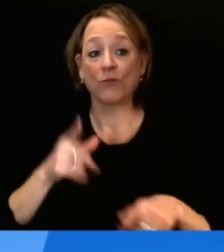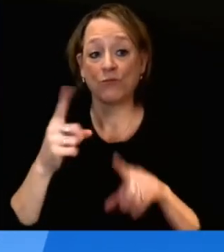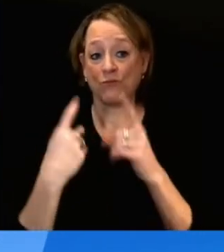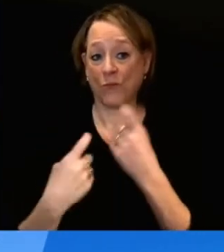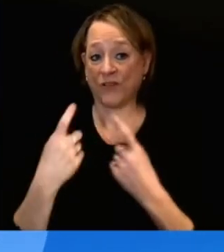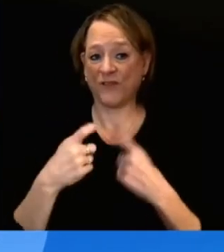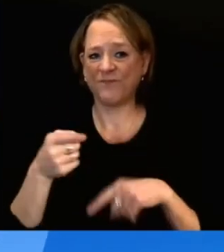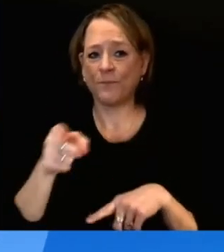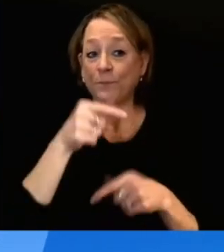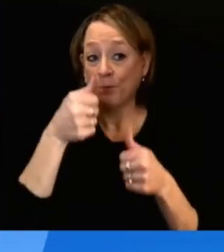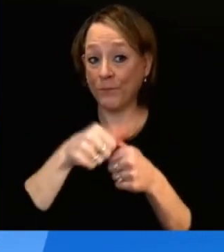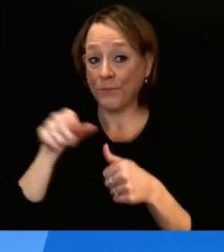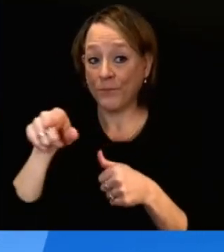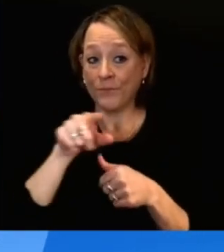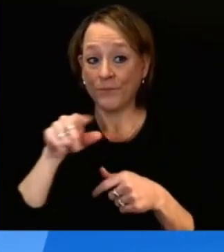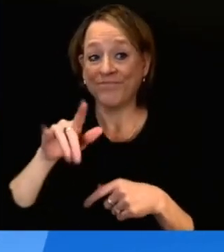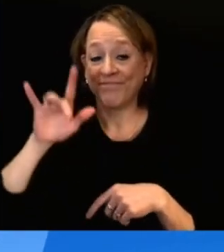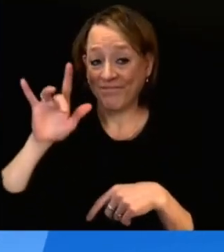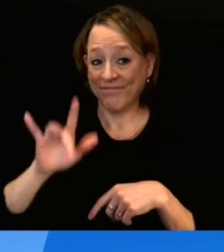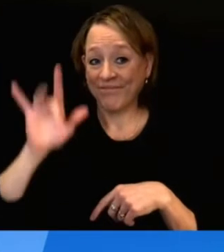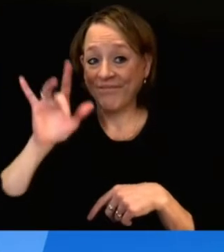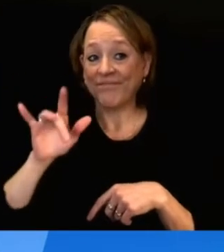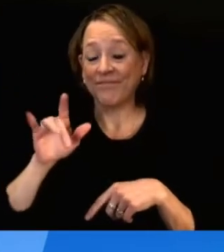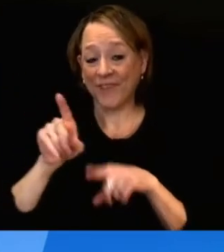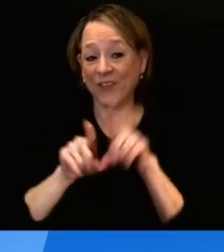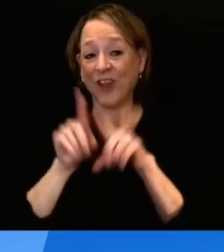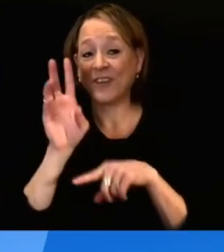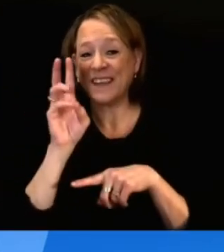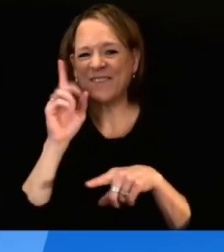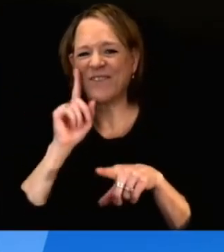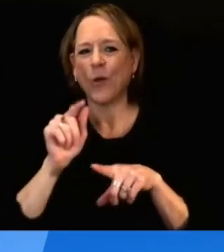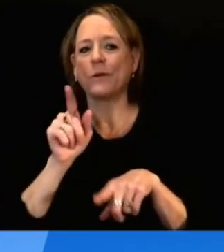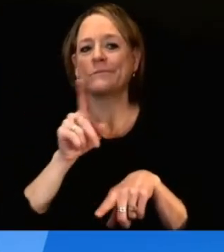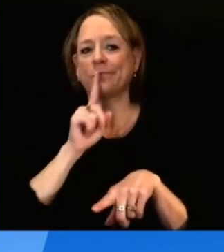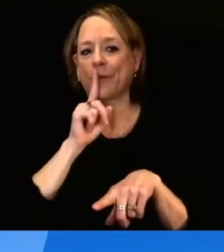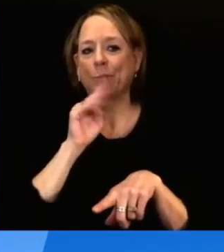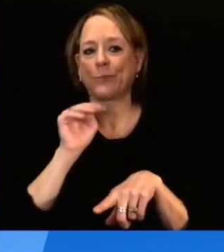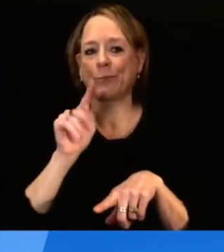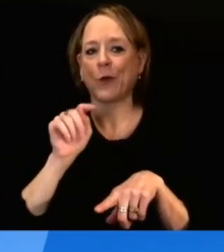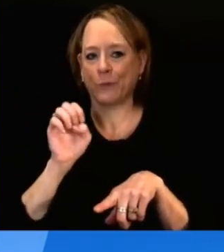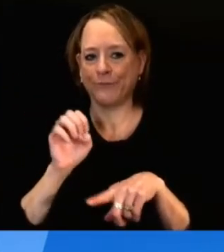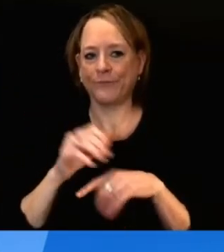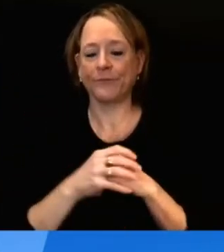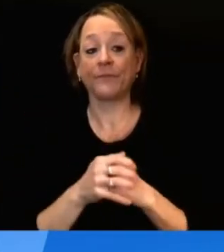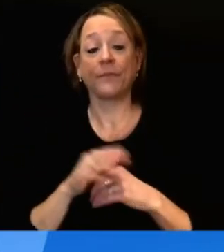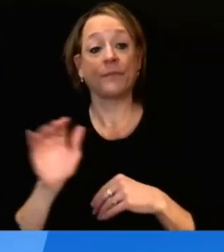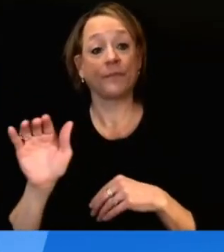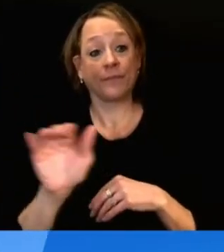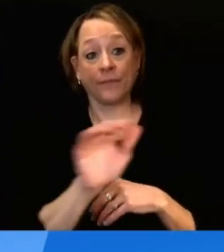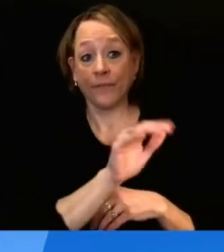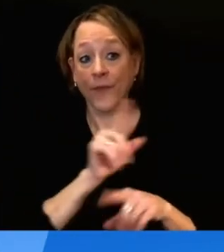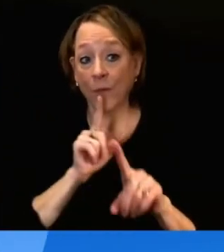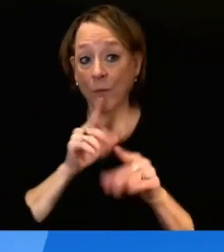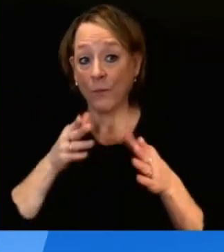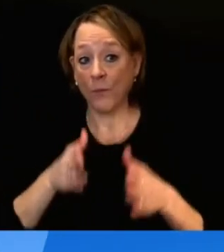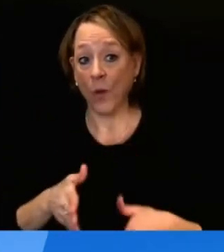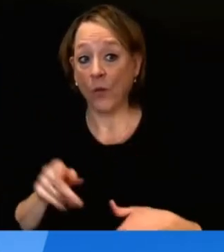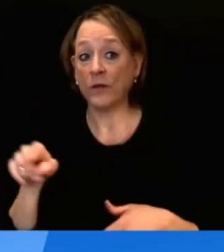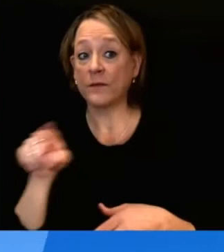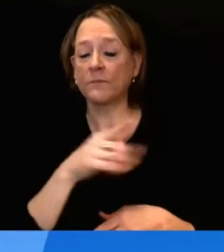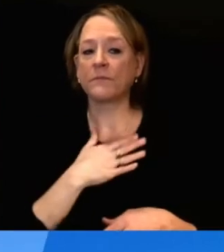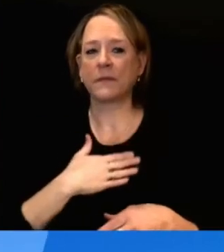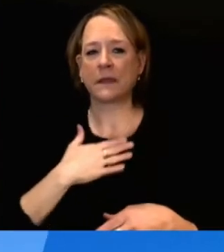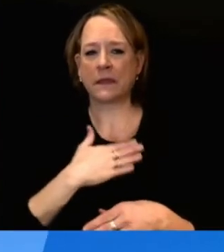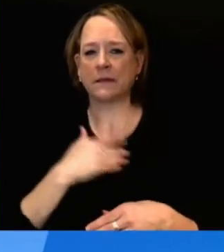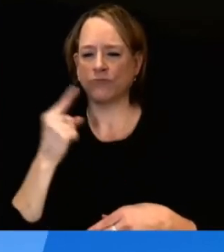your phone. In the interest of time, also to ensure everyone is able to ask a question, we ask that you limit yourself to just one question, please.